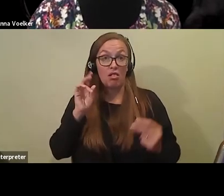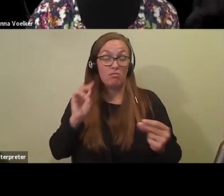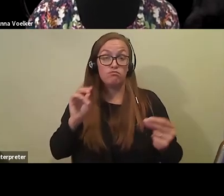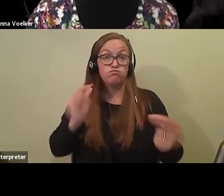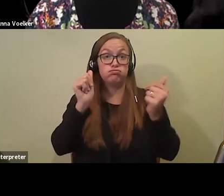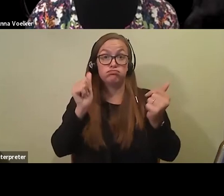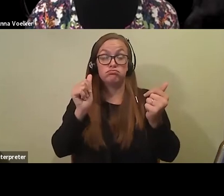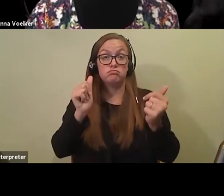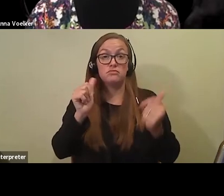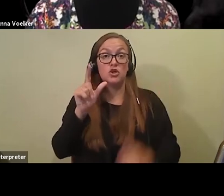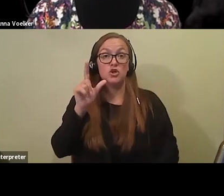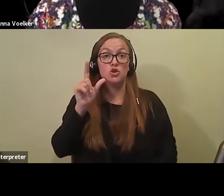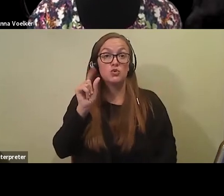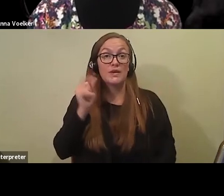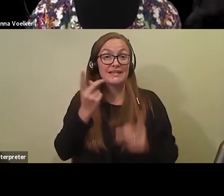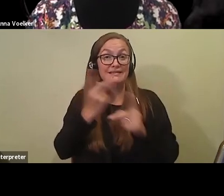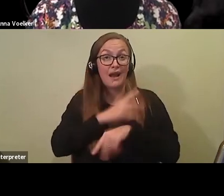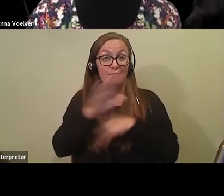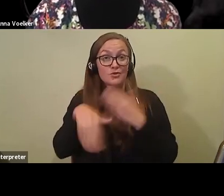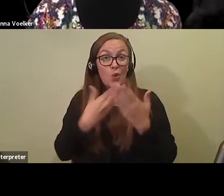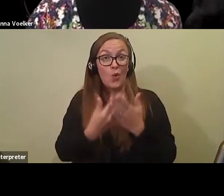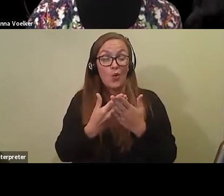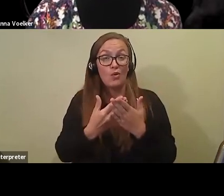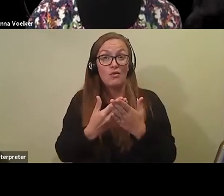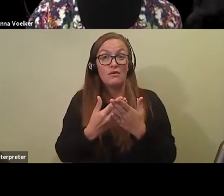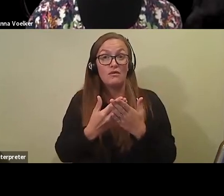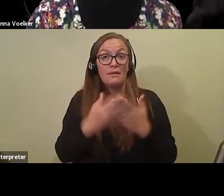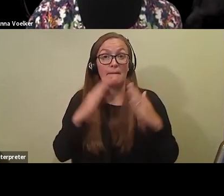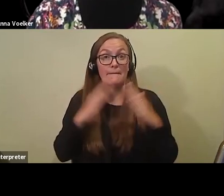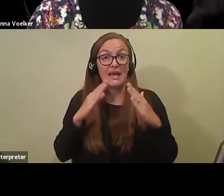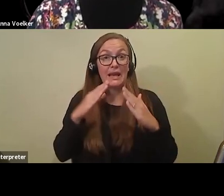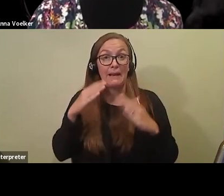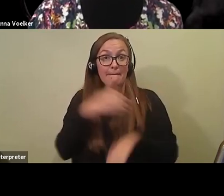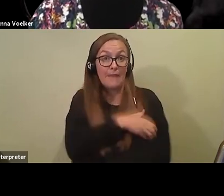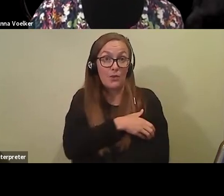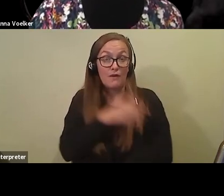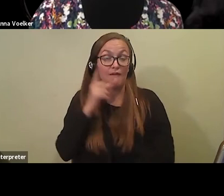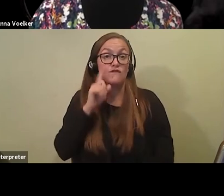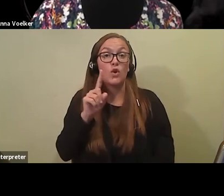the entire Earth's power grid peak power for 30